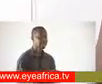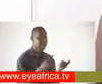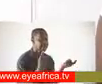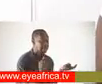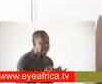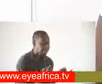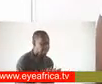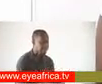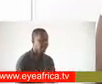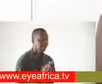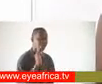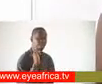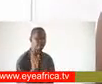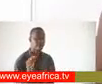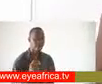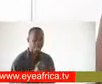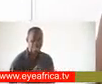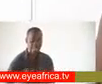formal letter.